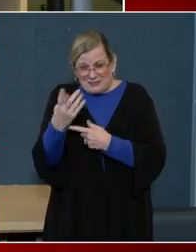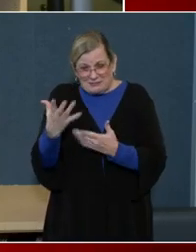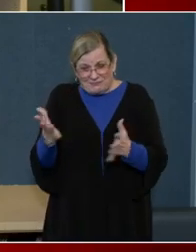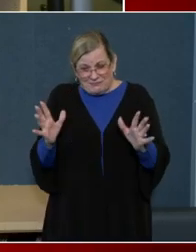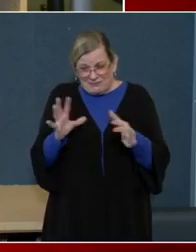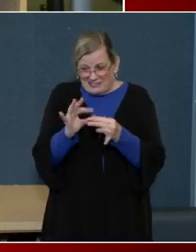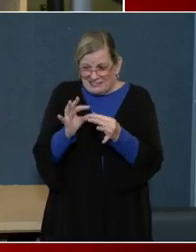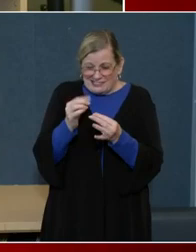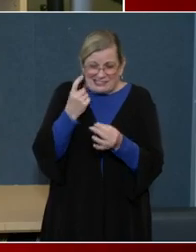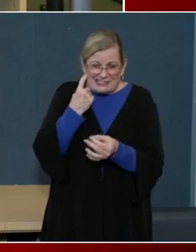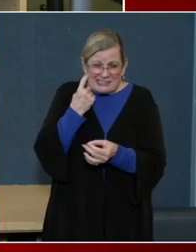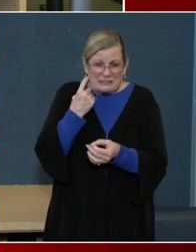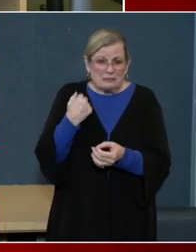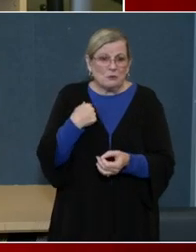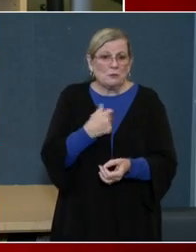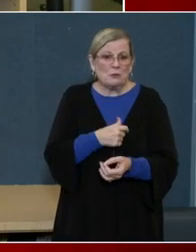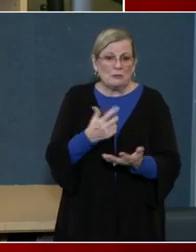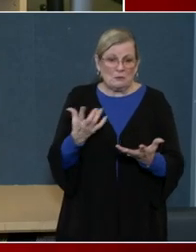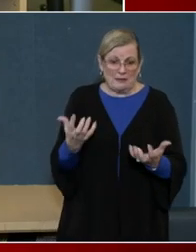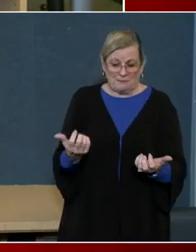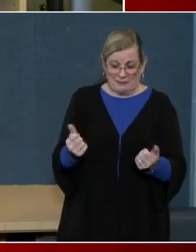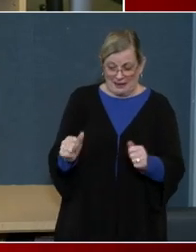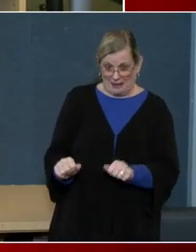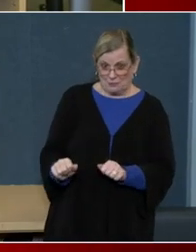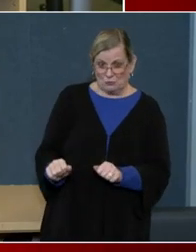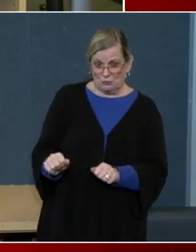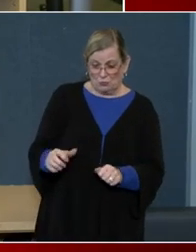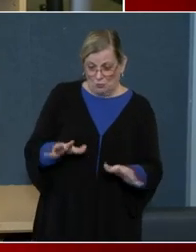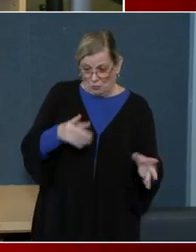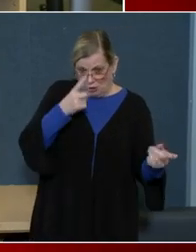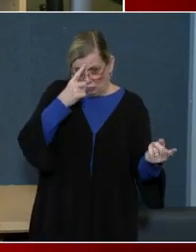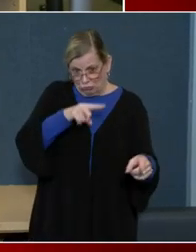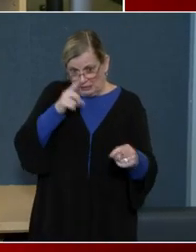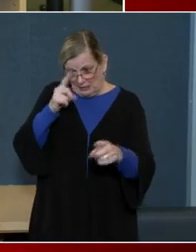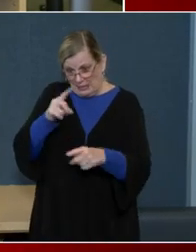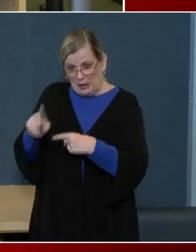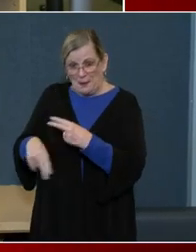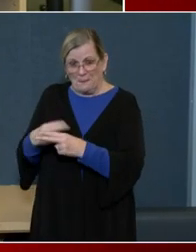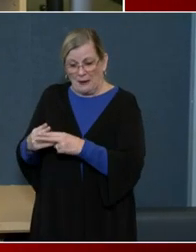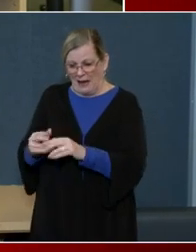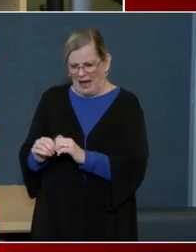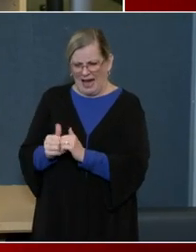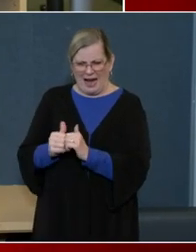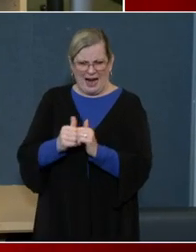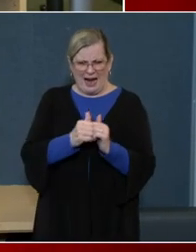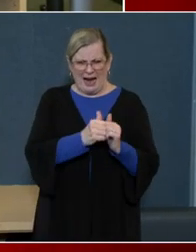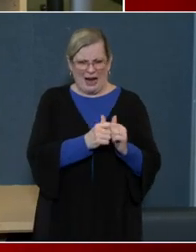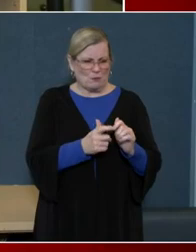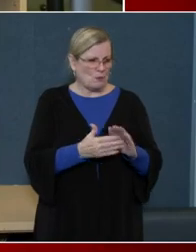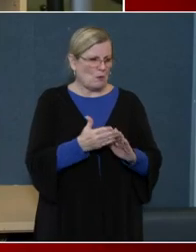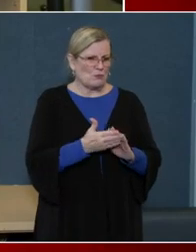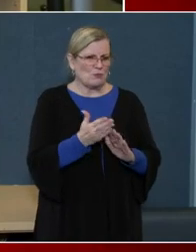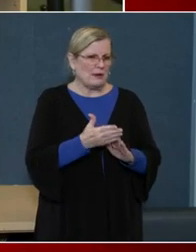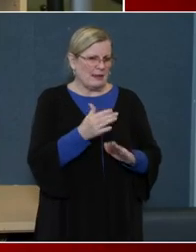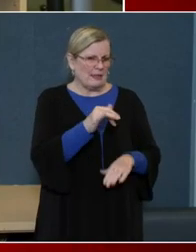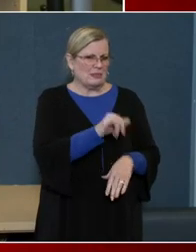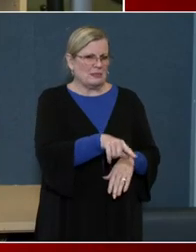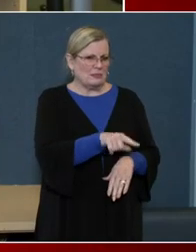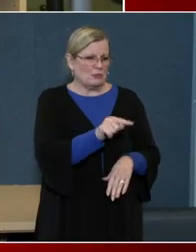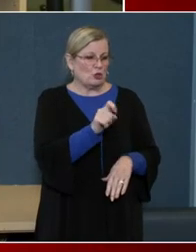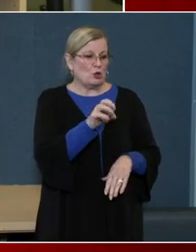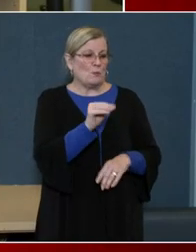were able to reach an agreement for how we would operate in term one. And we had a very